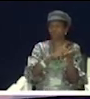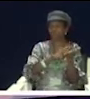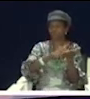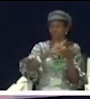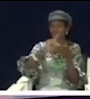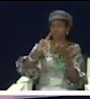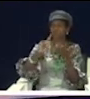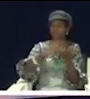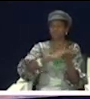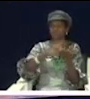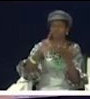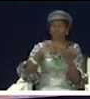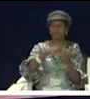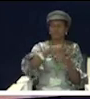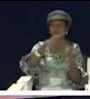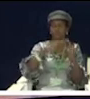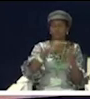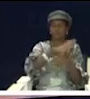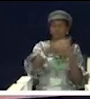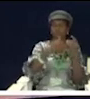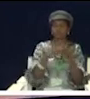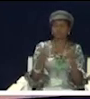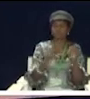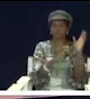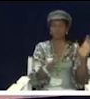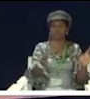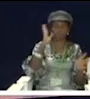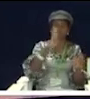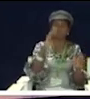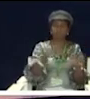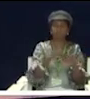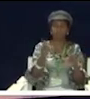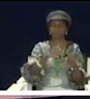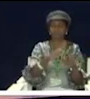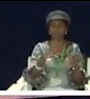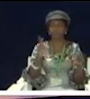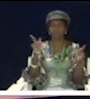when all disciples will be having their convention.